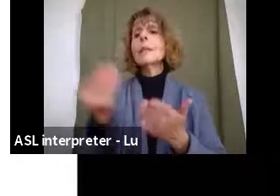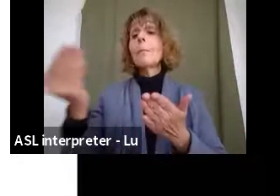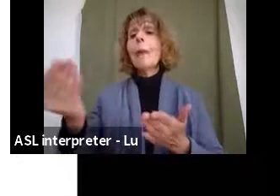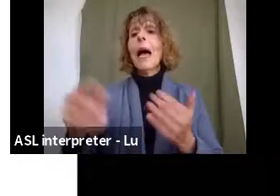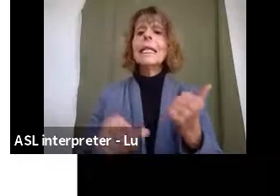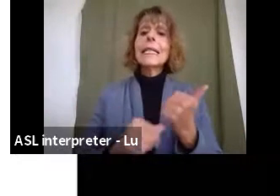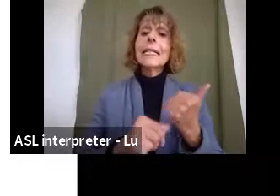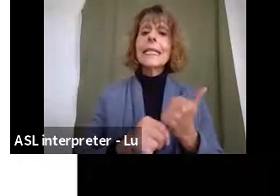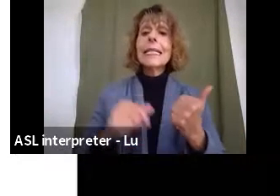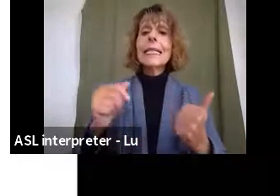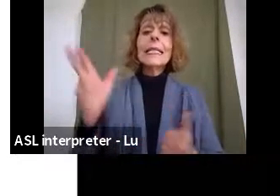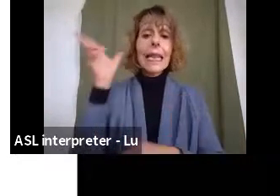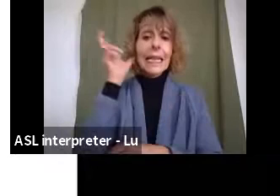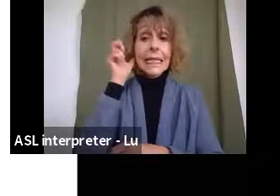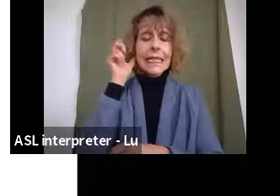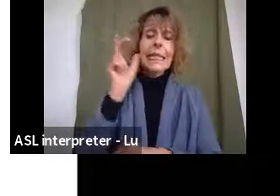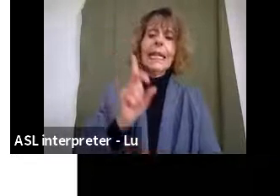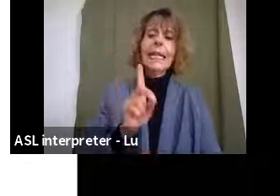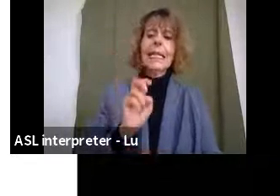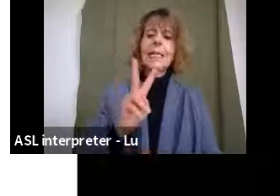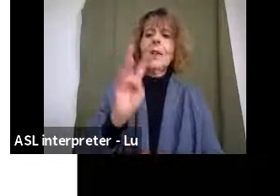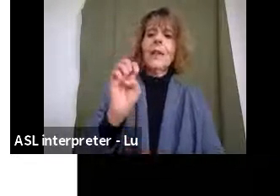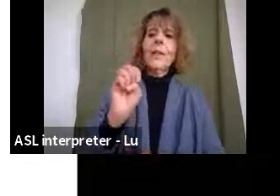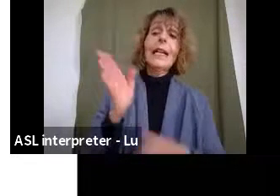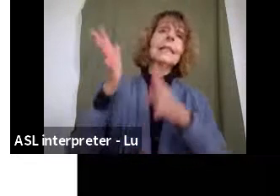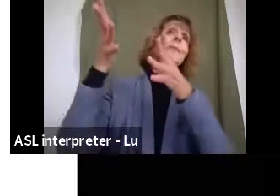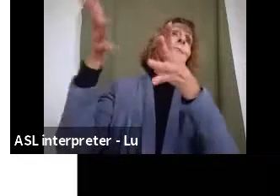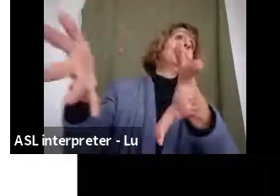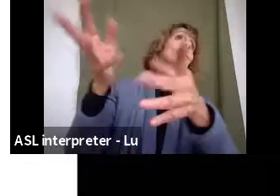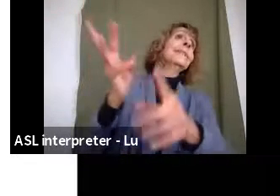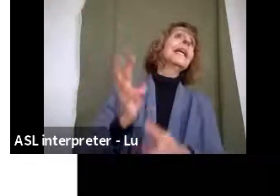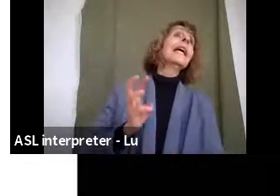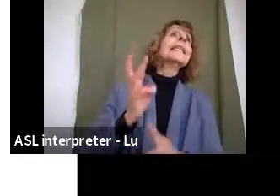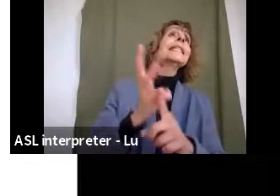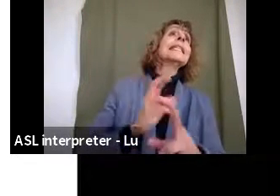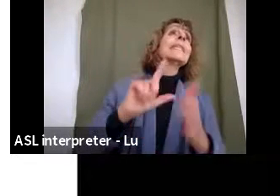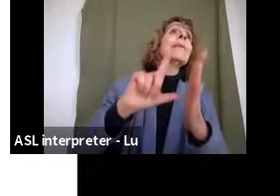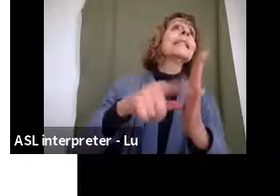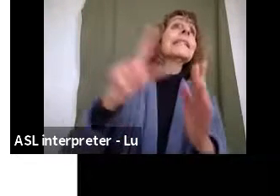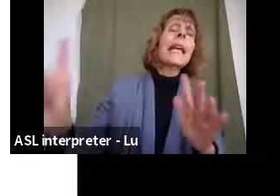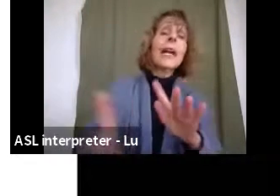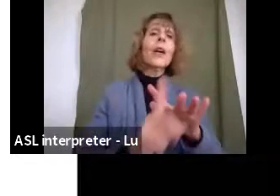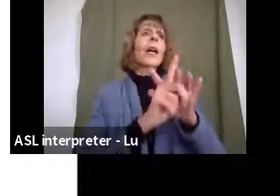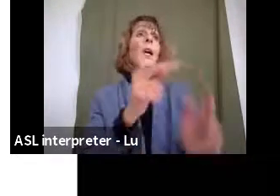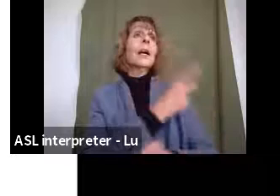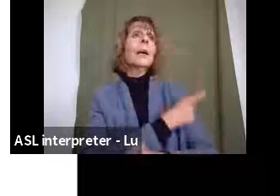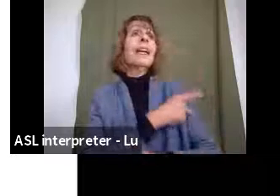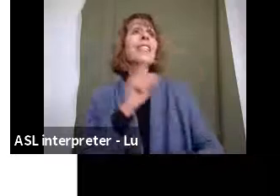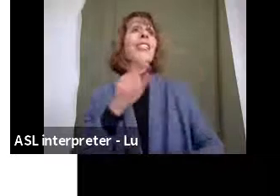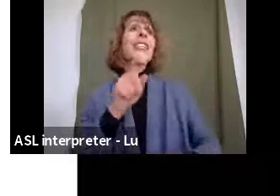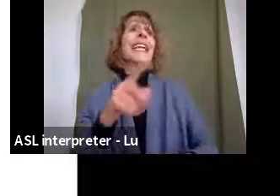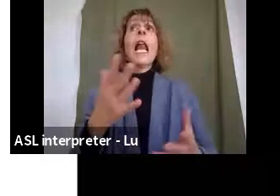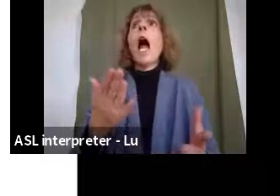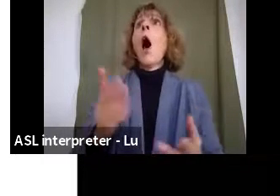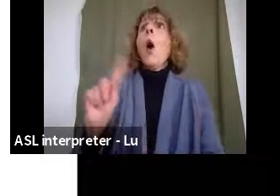whatever. And then when somebody finally requests it, does everybody say, oh, where is it? How do you operate it? I'm not sure